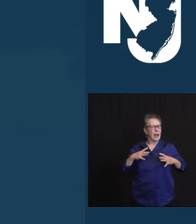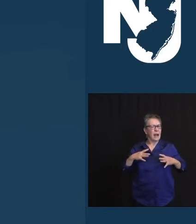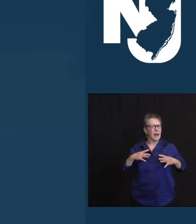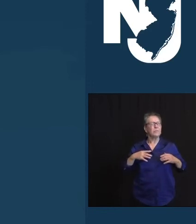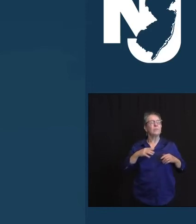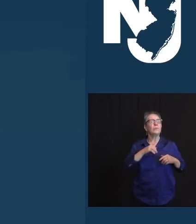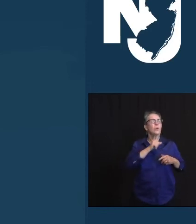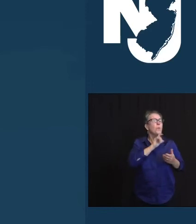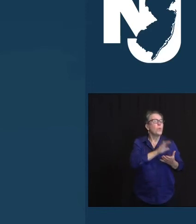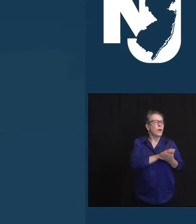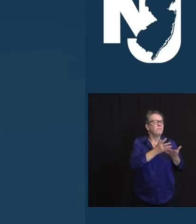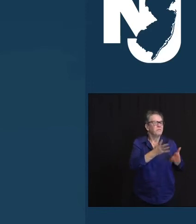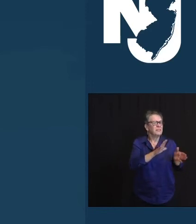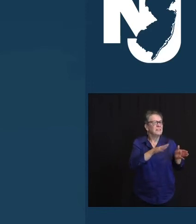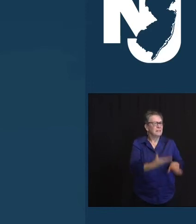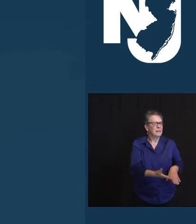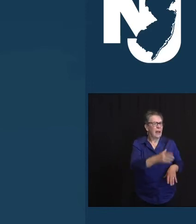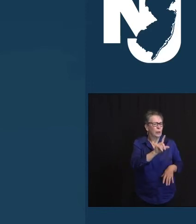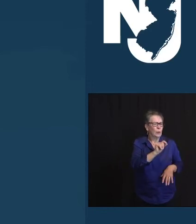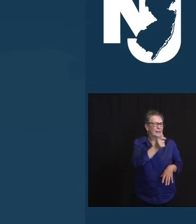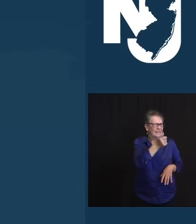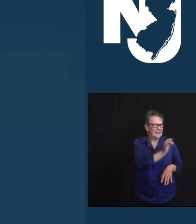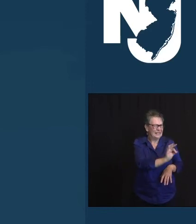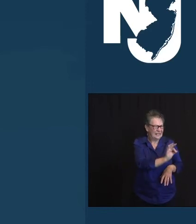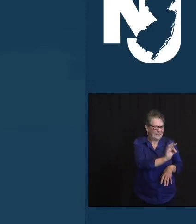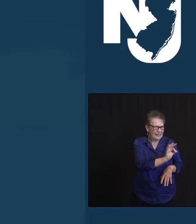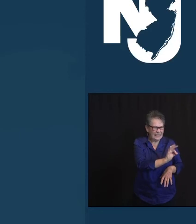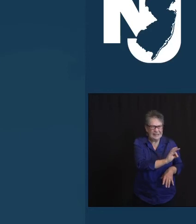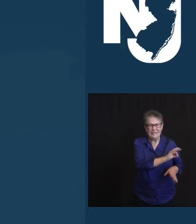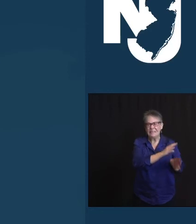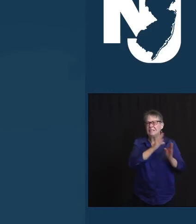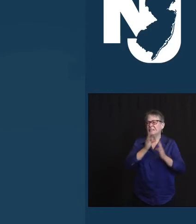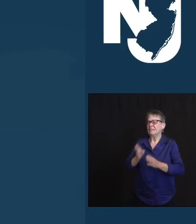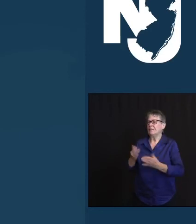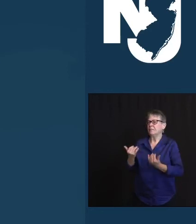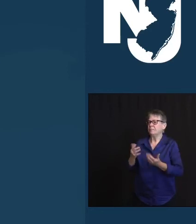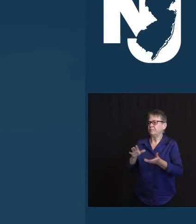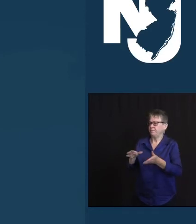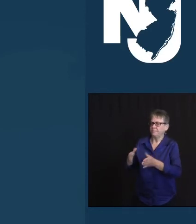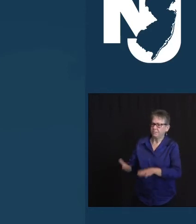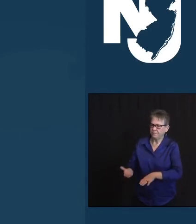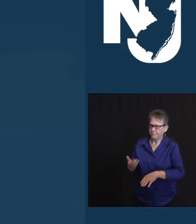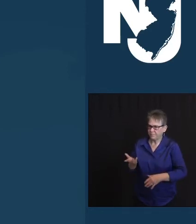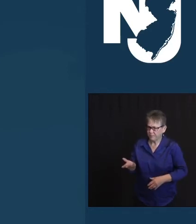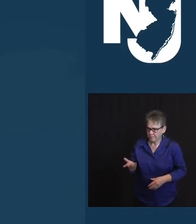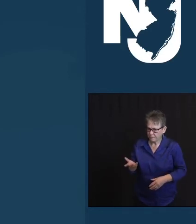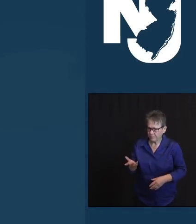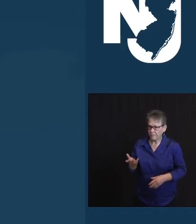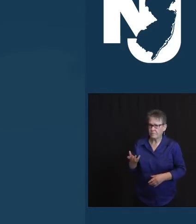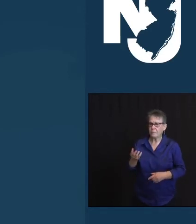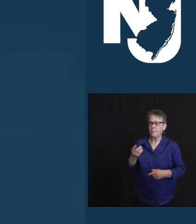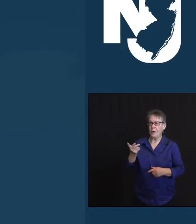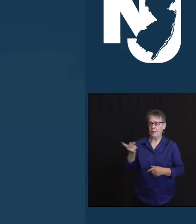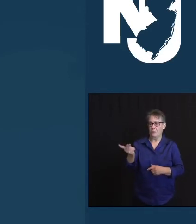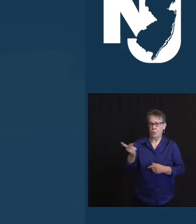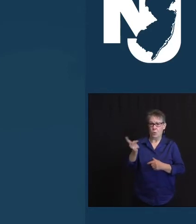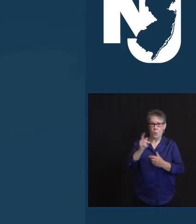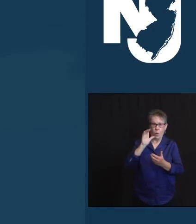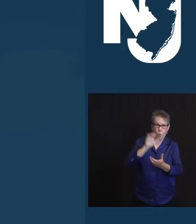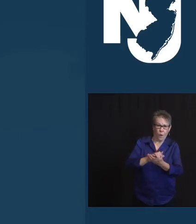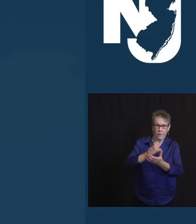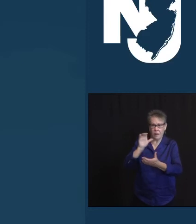to the township in 1997, but he quickly made public service his vocation. He won a seat on the township council